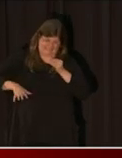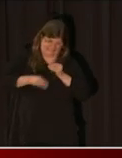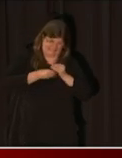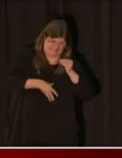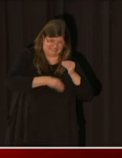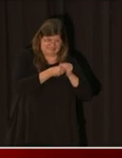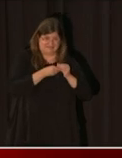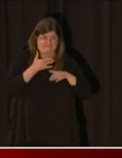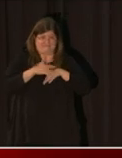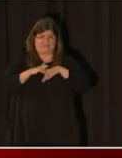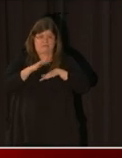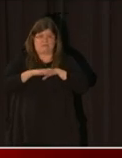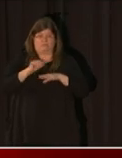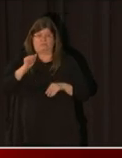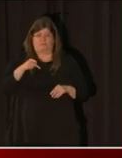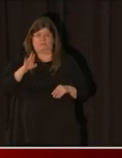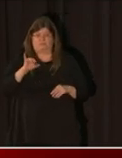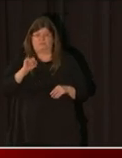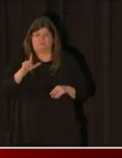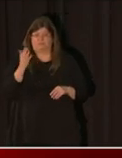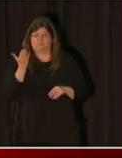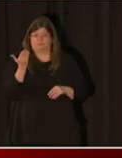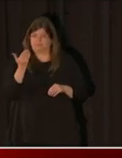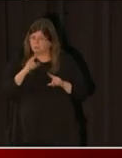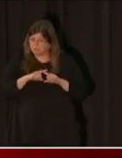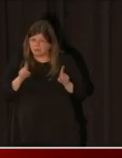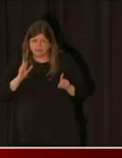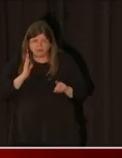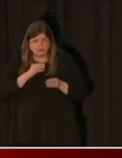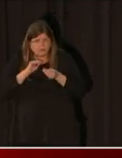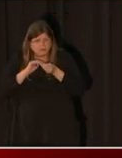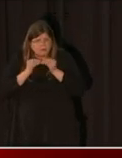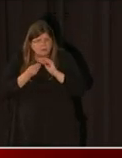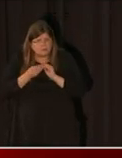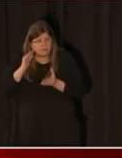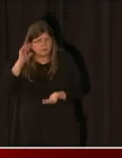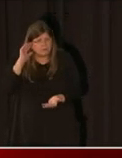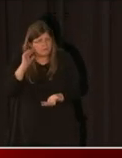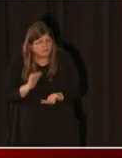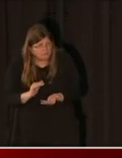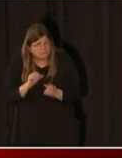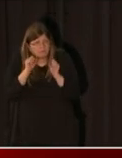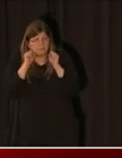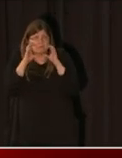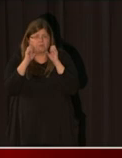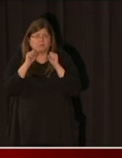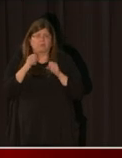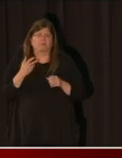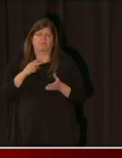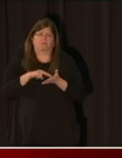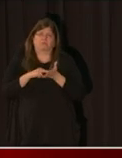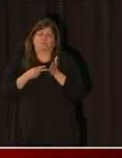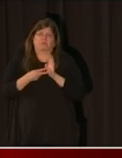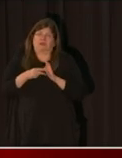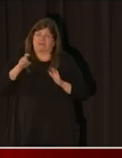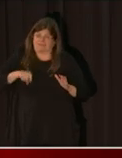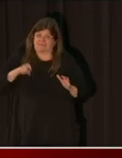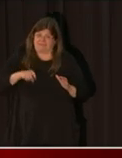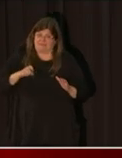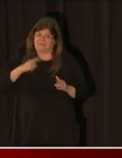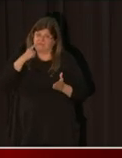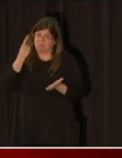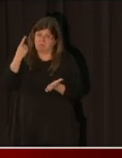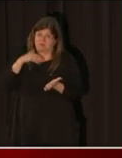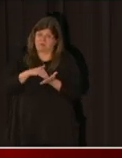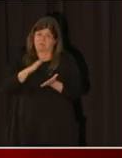our numbers are coming in lower than expected, that need for those additional 1,000 beds has been pushed to around the middle of